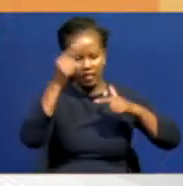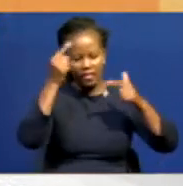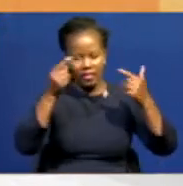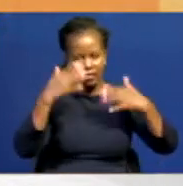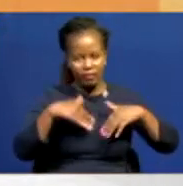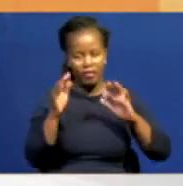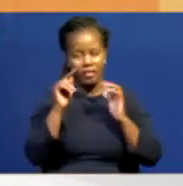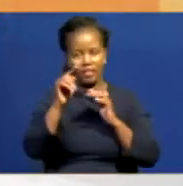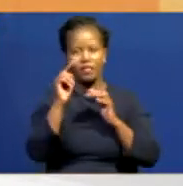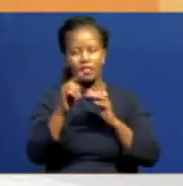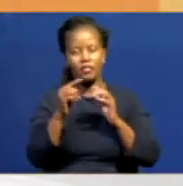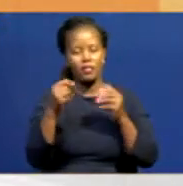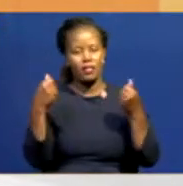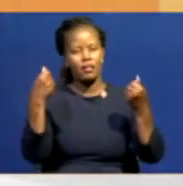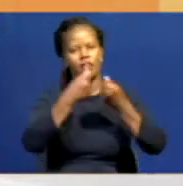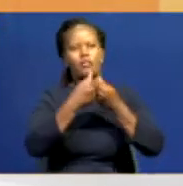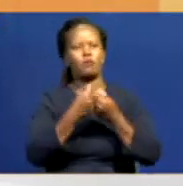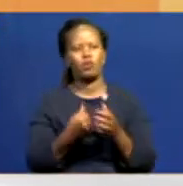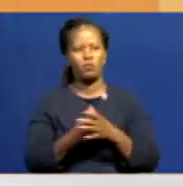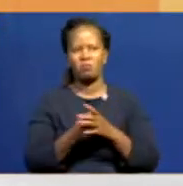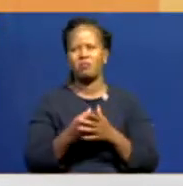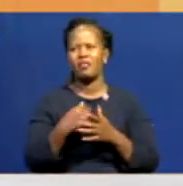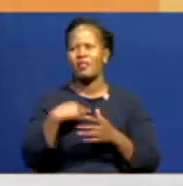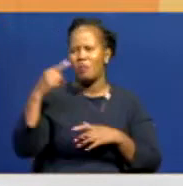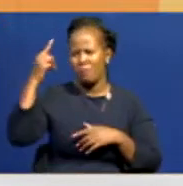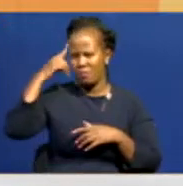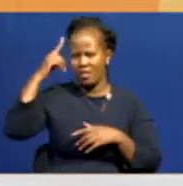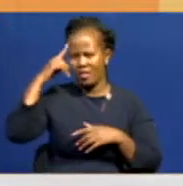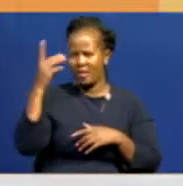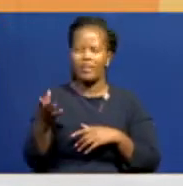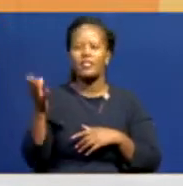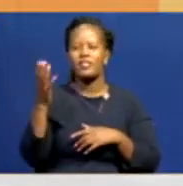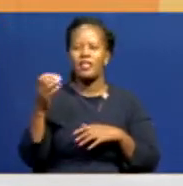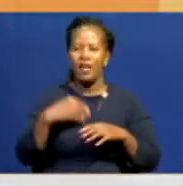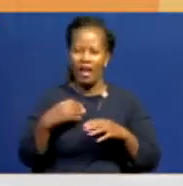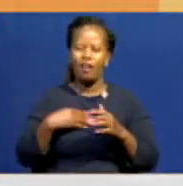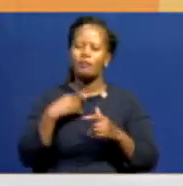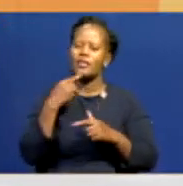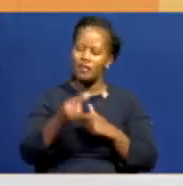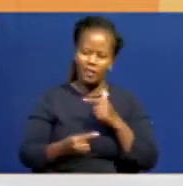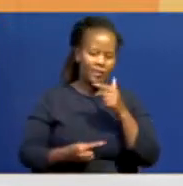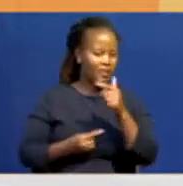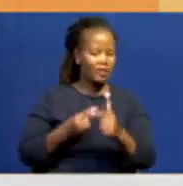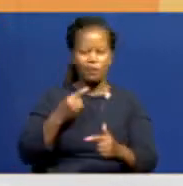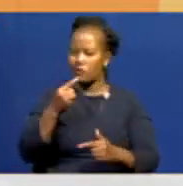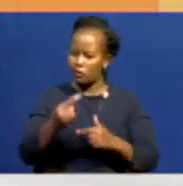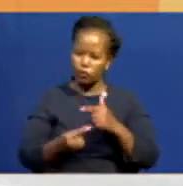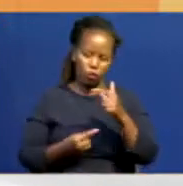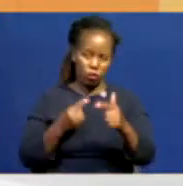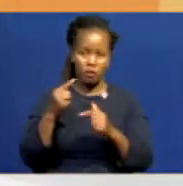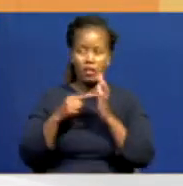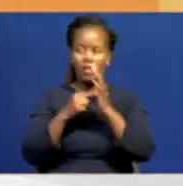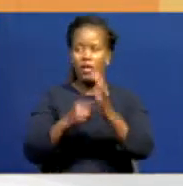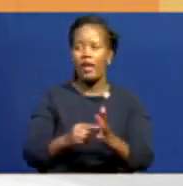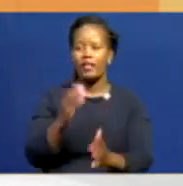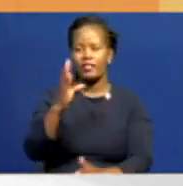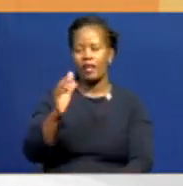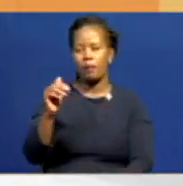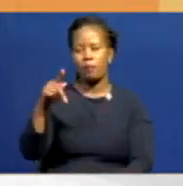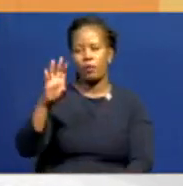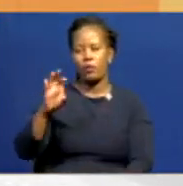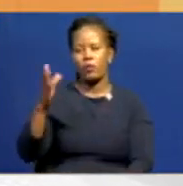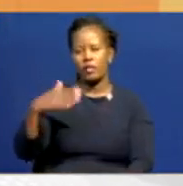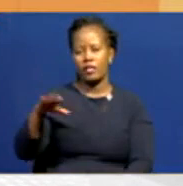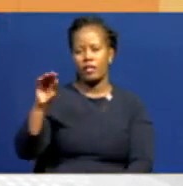particular championship. I'm thinking it's because they've been consistent, you know, and maybe I can pick on Cape Verde. They've been there the